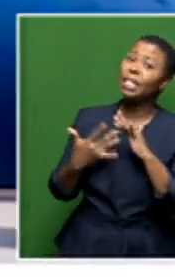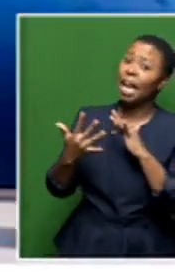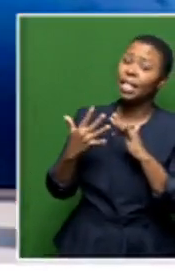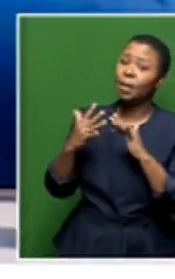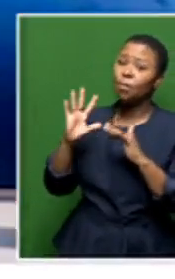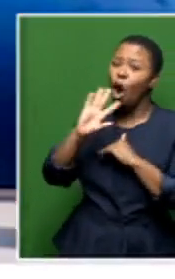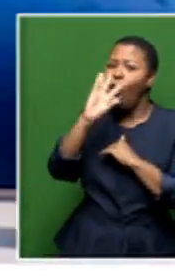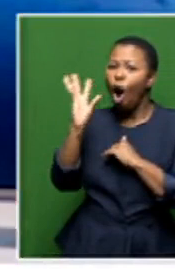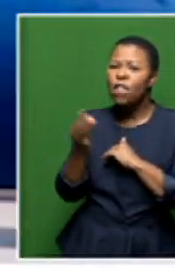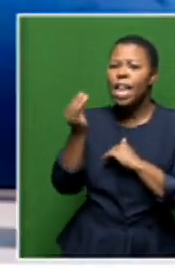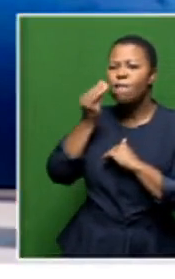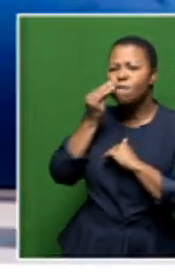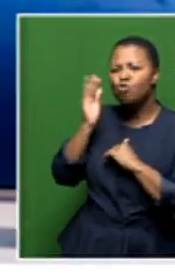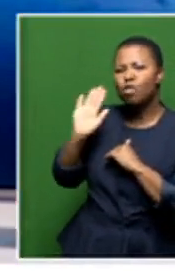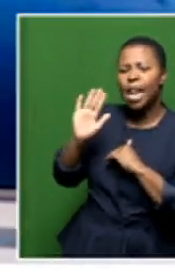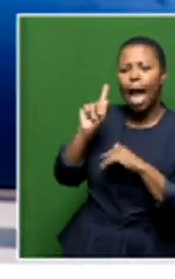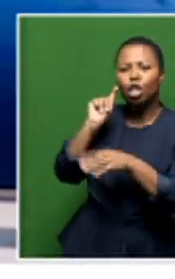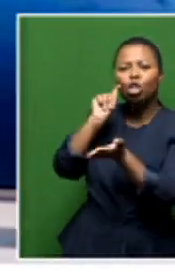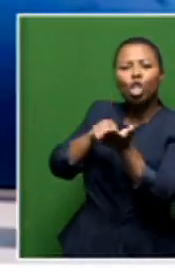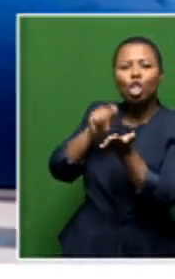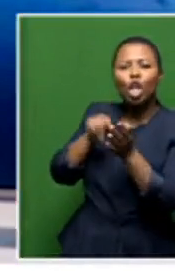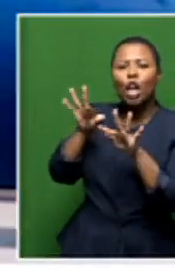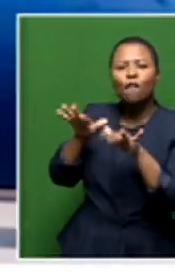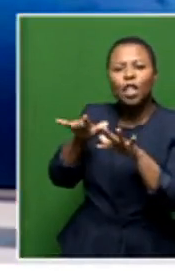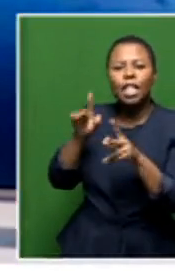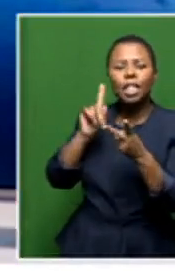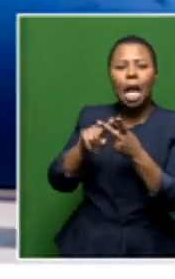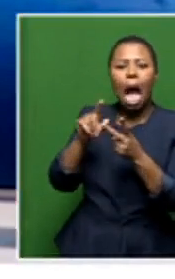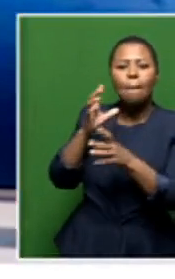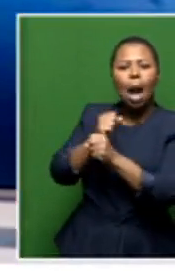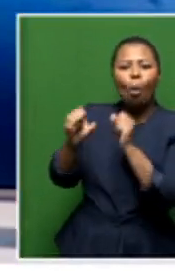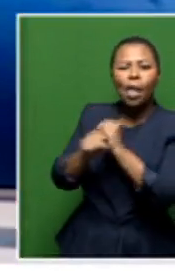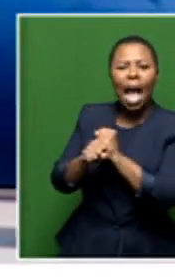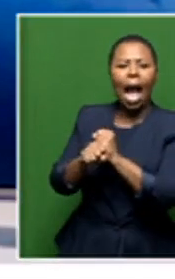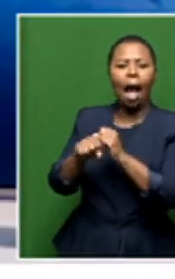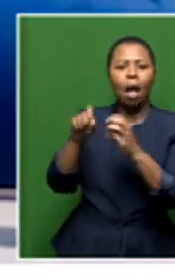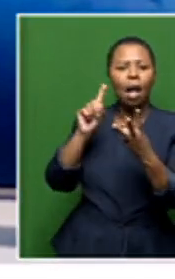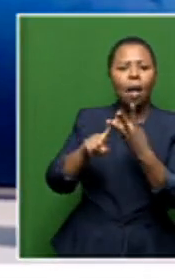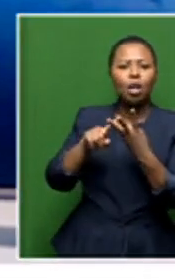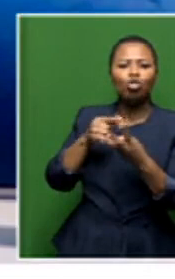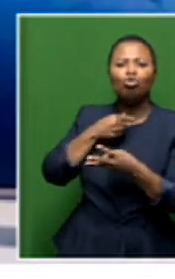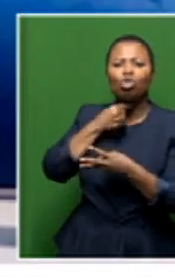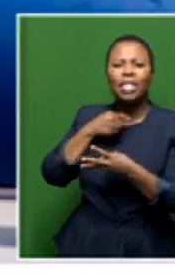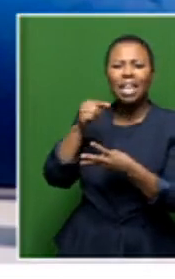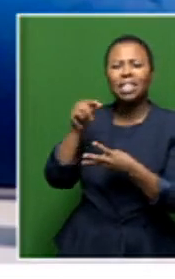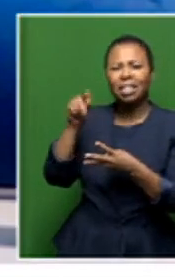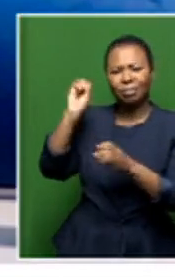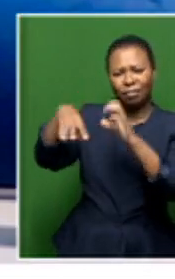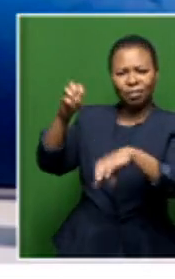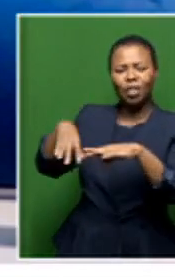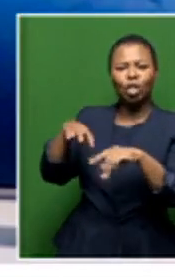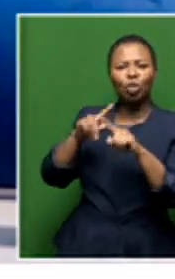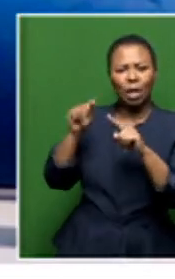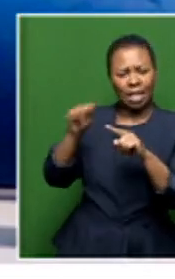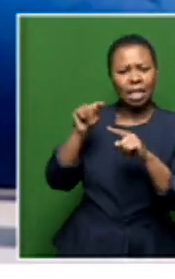African cuisine and like a chicken feet, amakwenya, trotters and tripe with a modern twist. What is that modern twist? Because I've noticed,